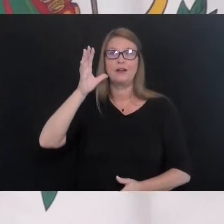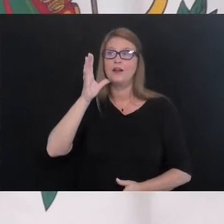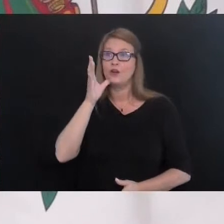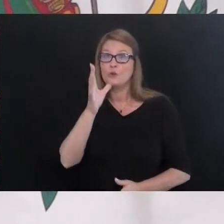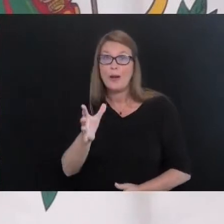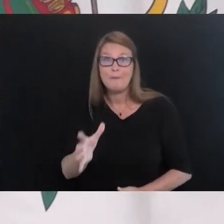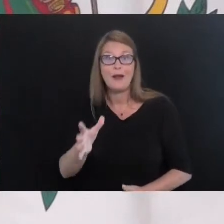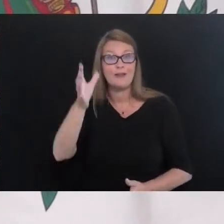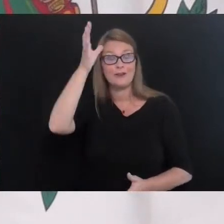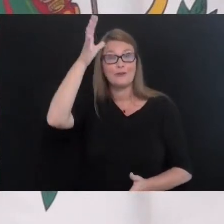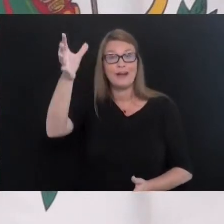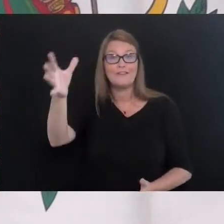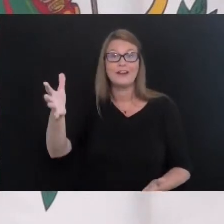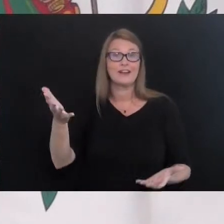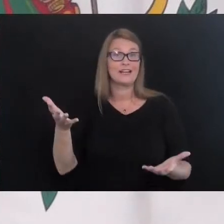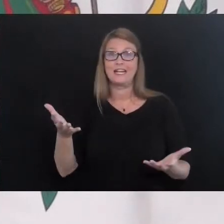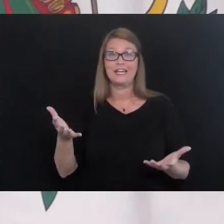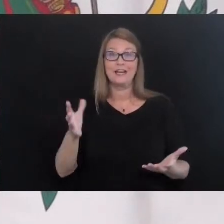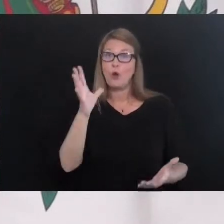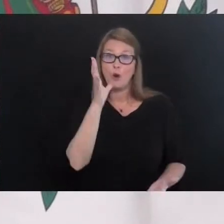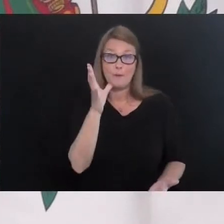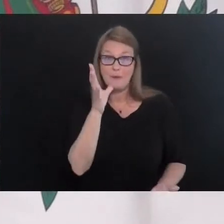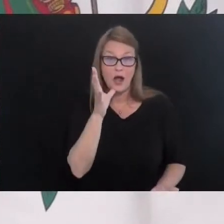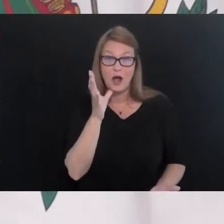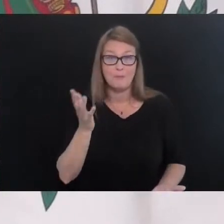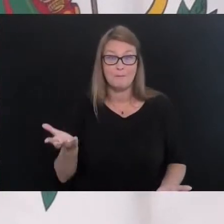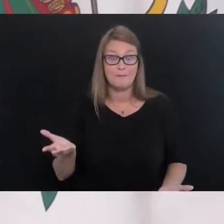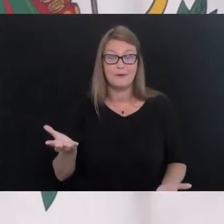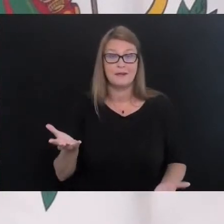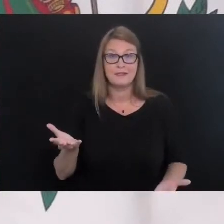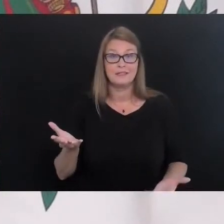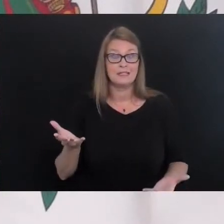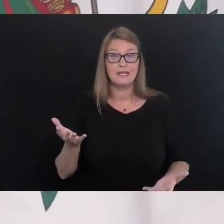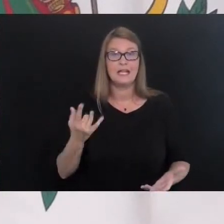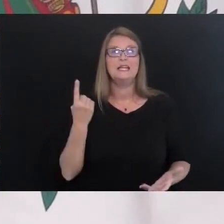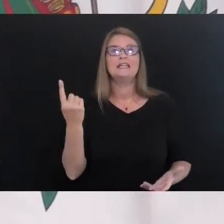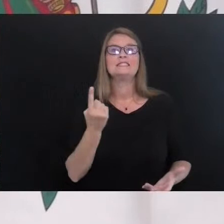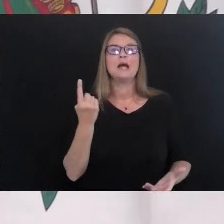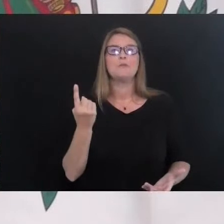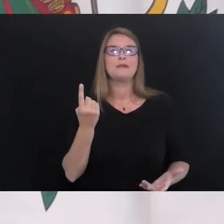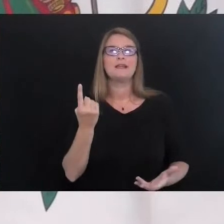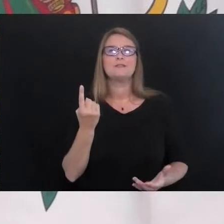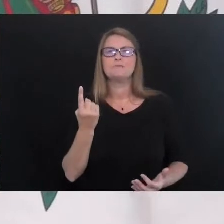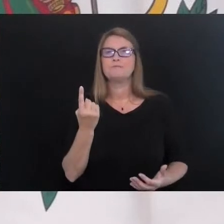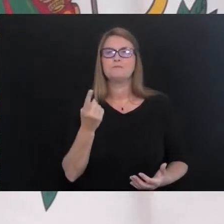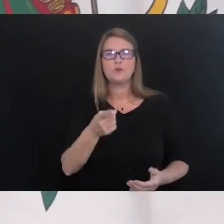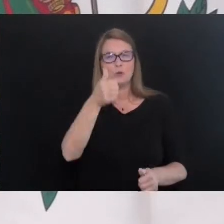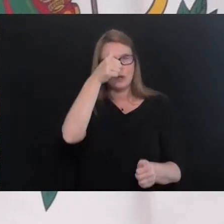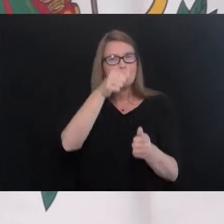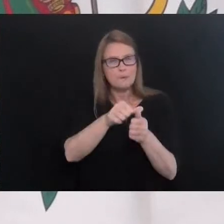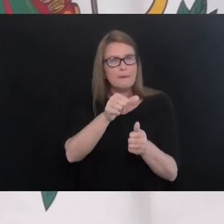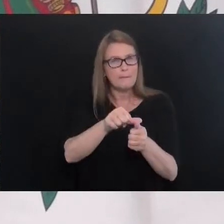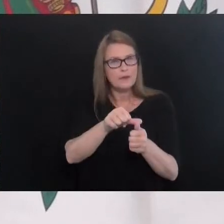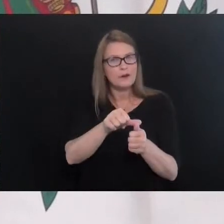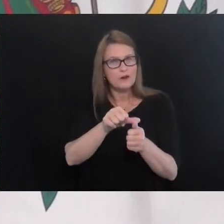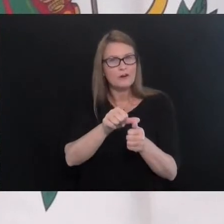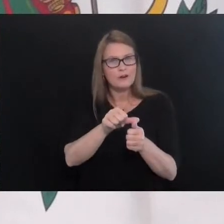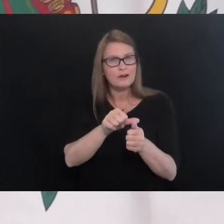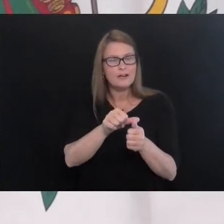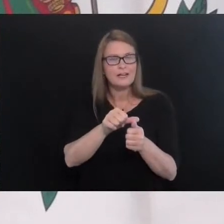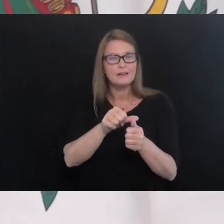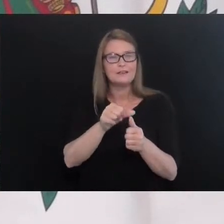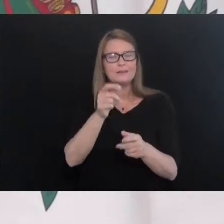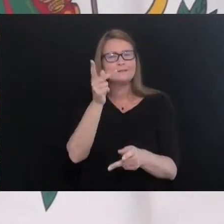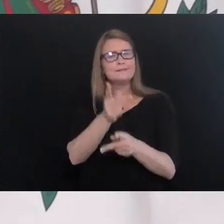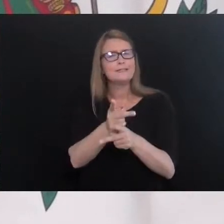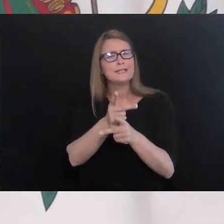grandmom or mom. It's just something that you'll remember. You'll have the